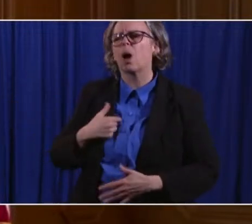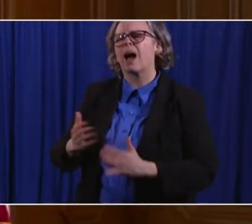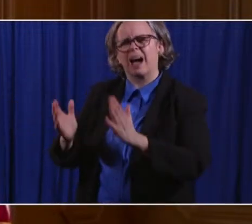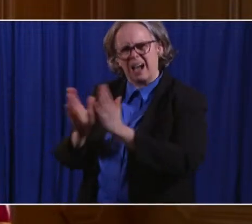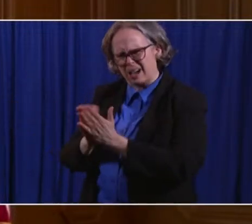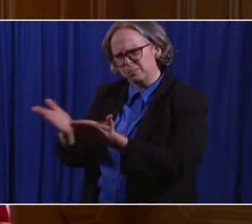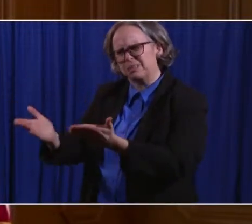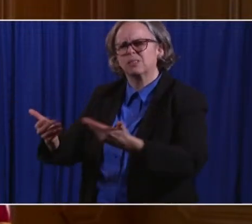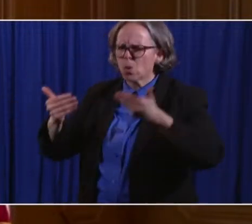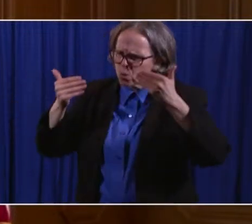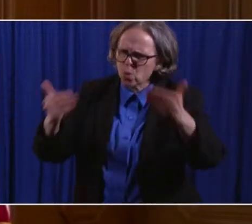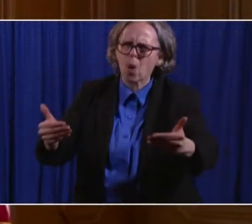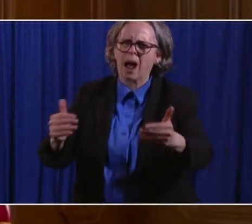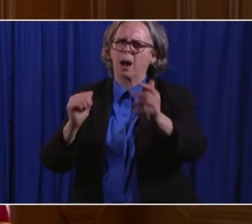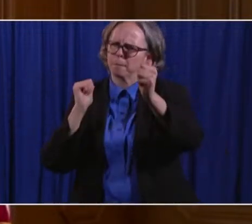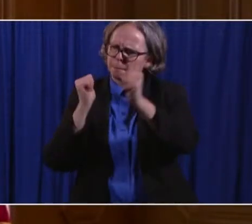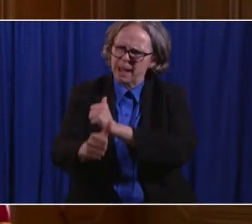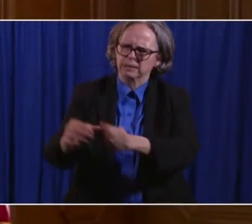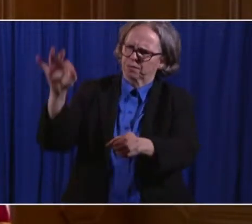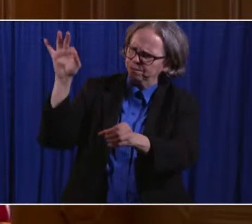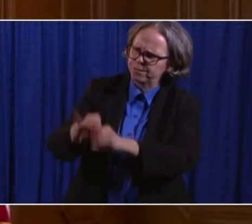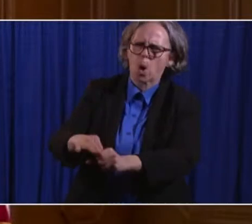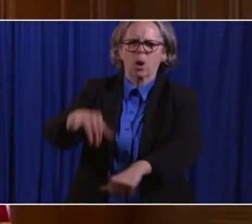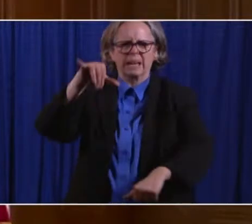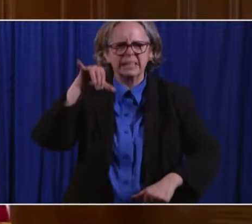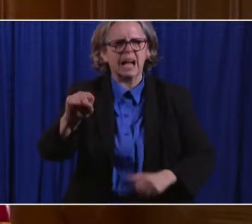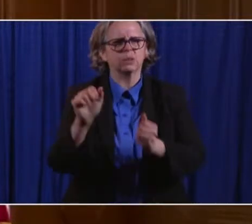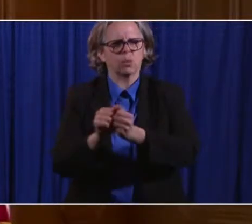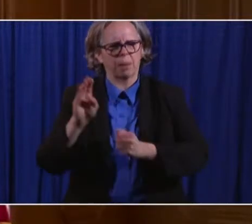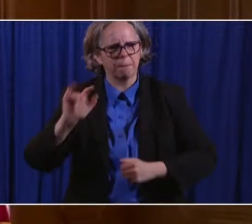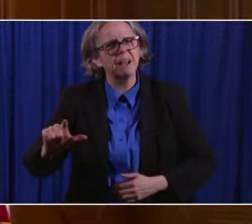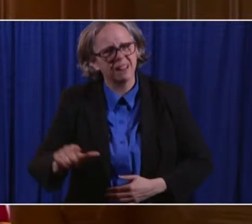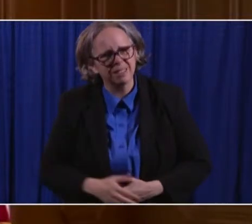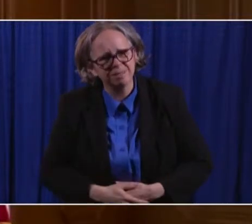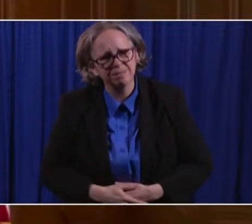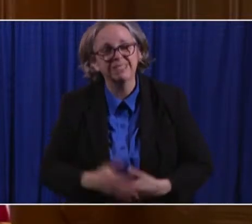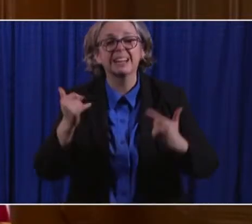done. I want to give you an update on the